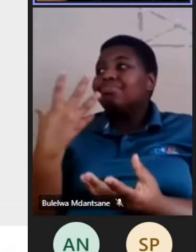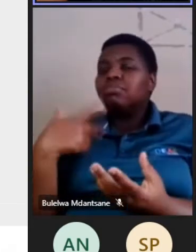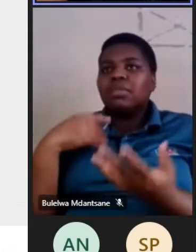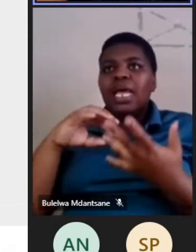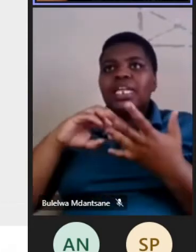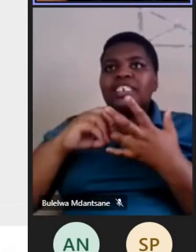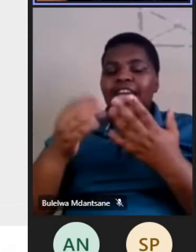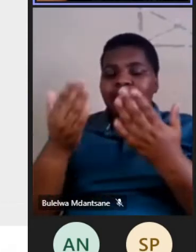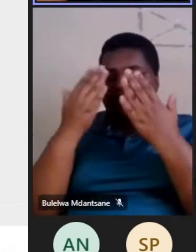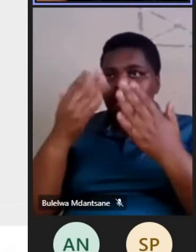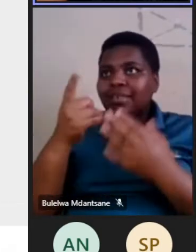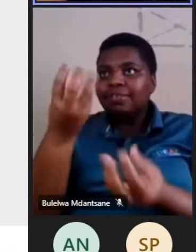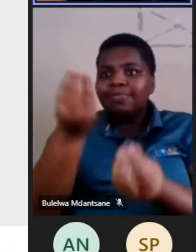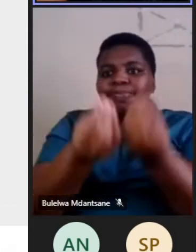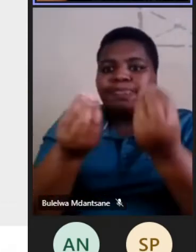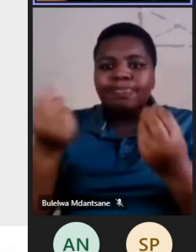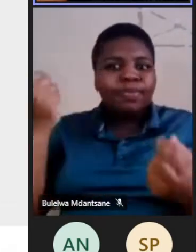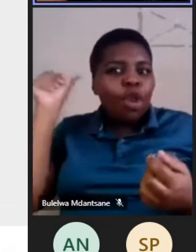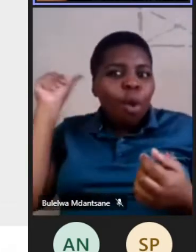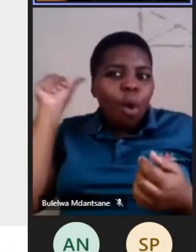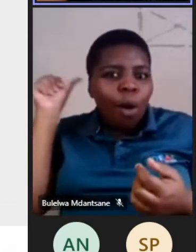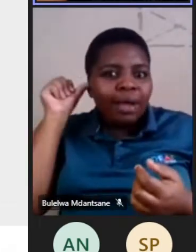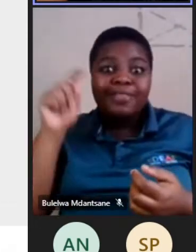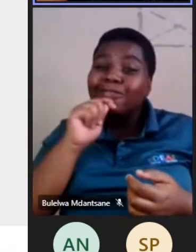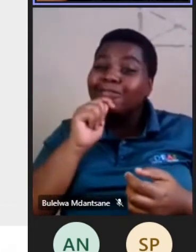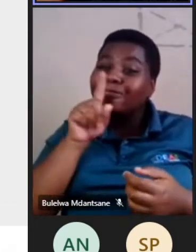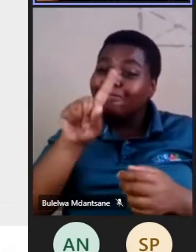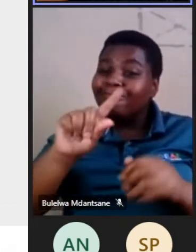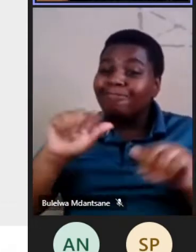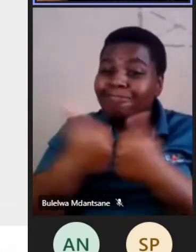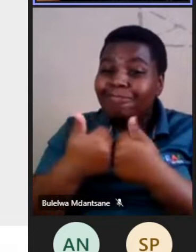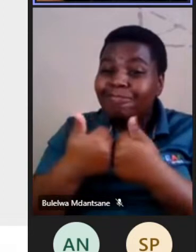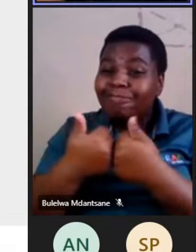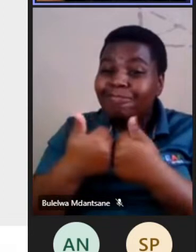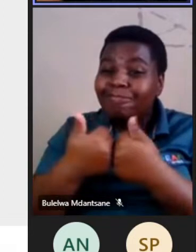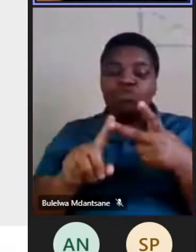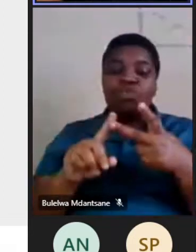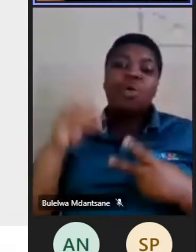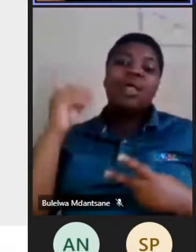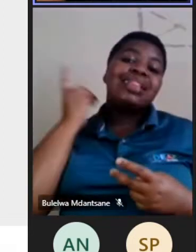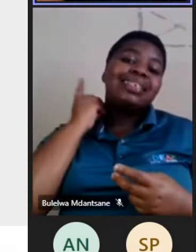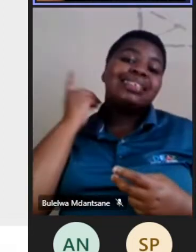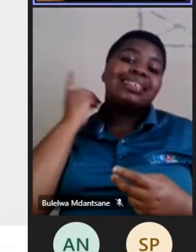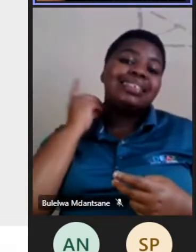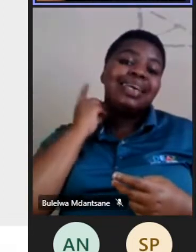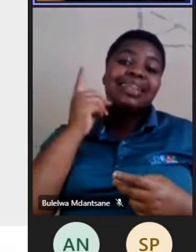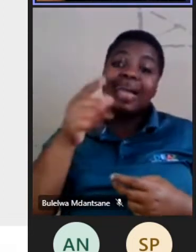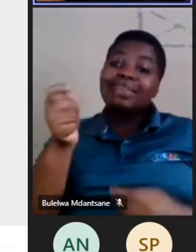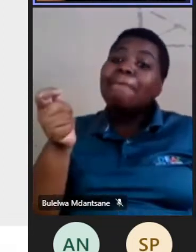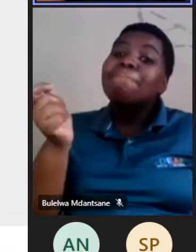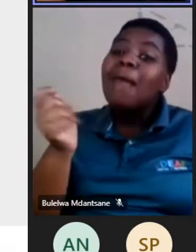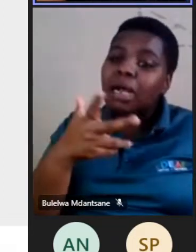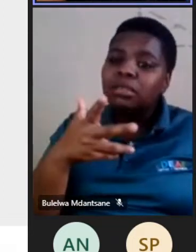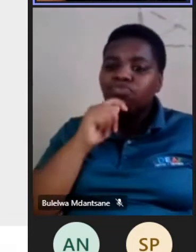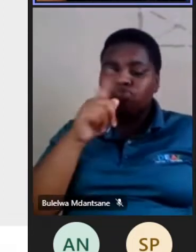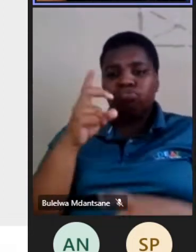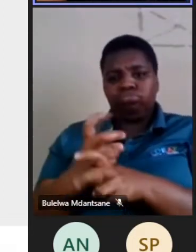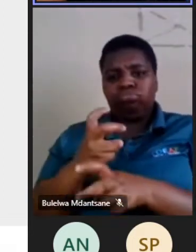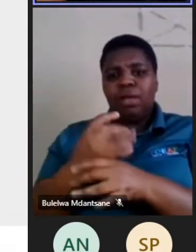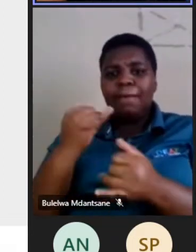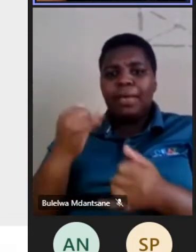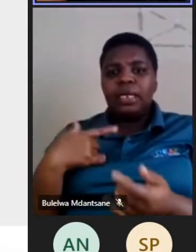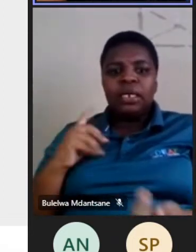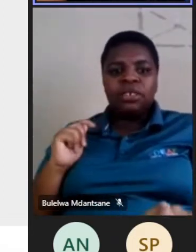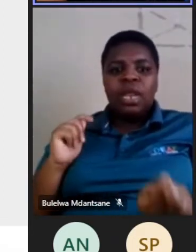making the noise. So it was a bit challenging, and the data, so internet data is expensive, so it has changed a lot." That